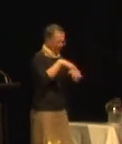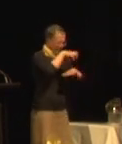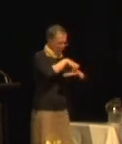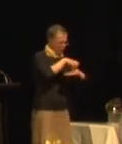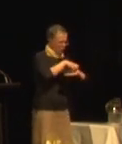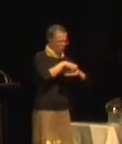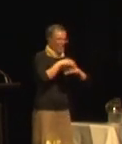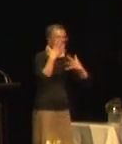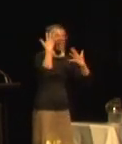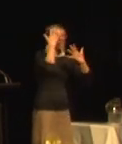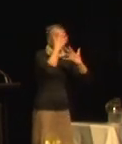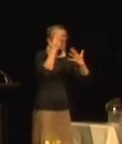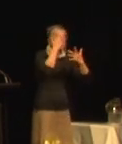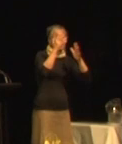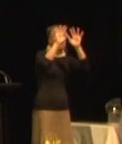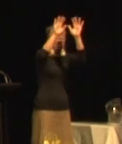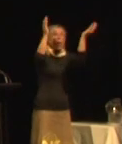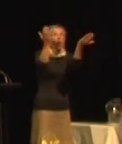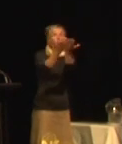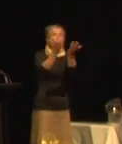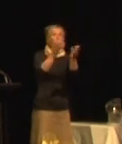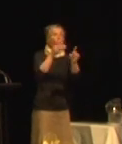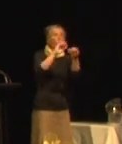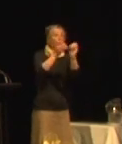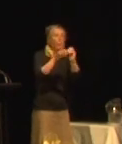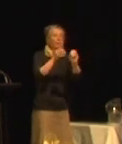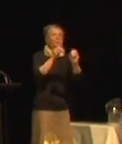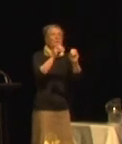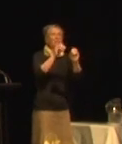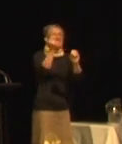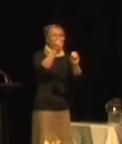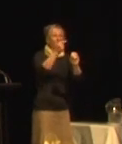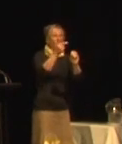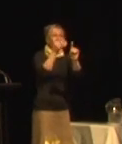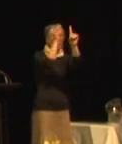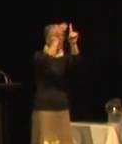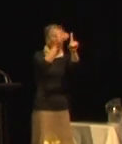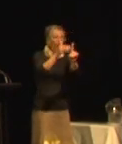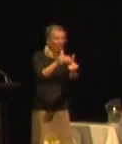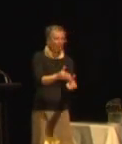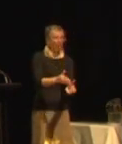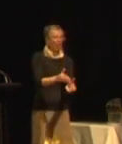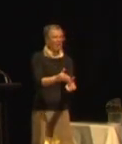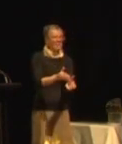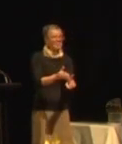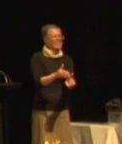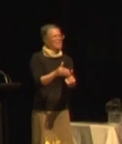at global scale in people's communities. And we think that's key to our success, or at least that's a place we can add value.